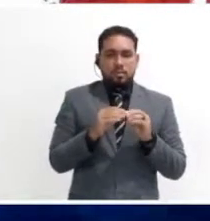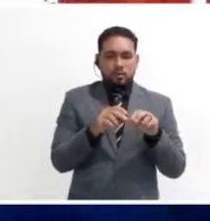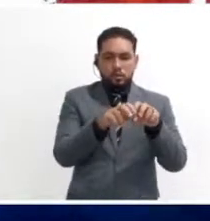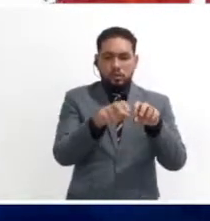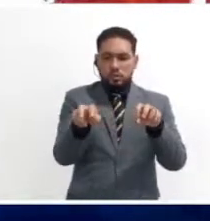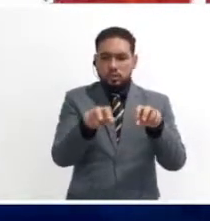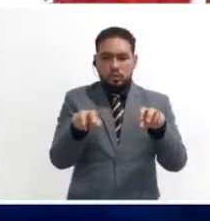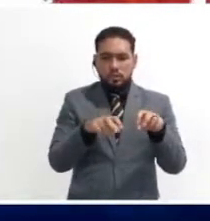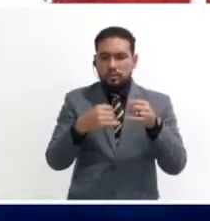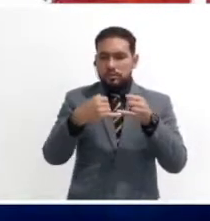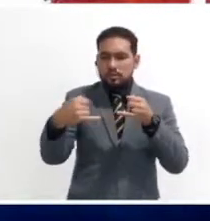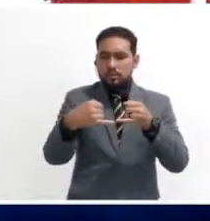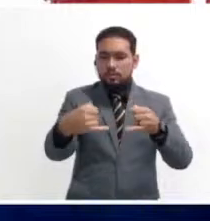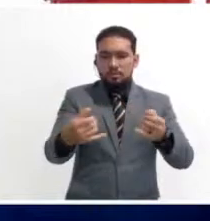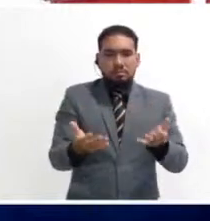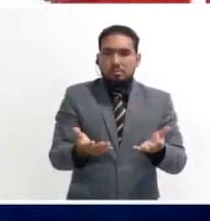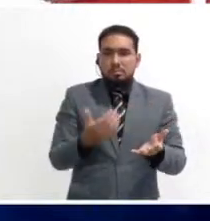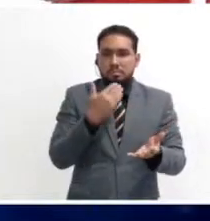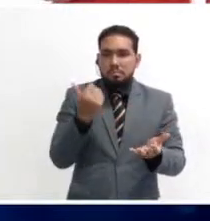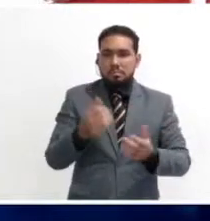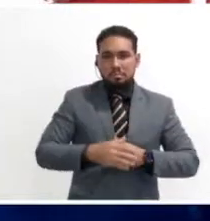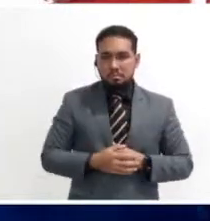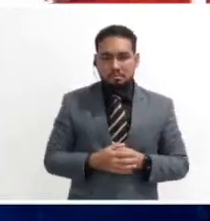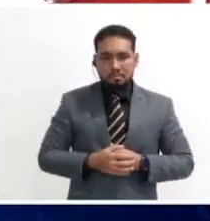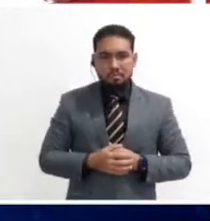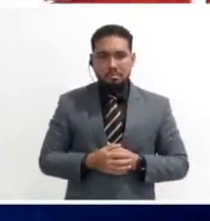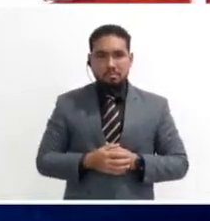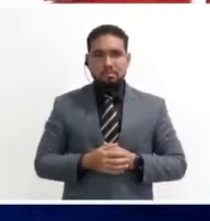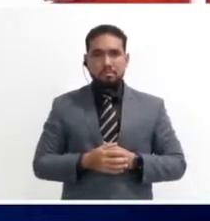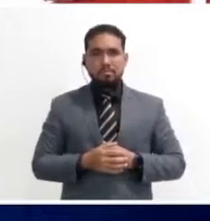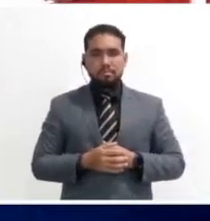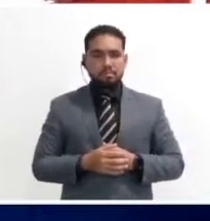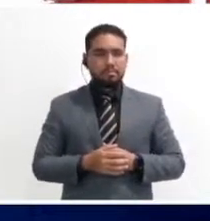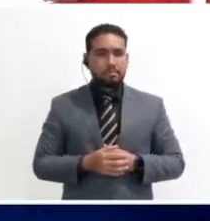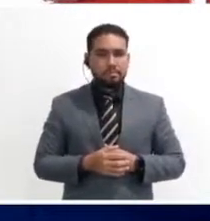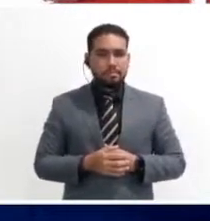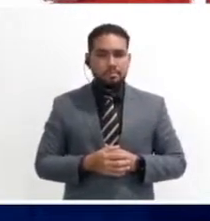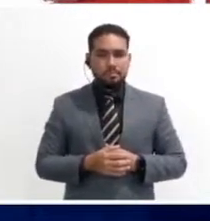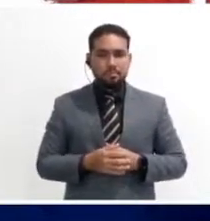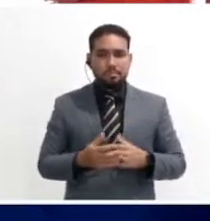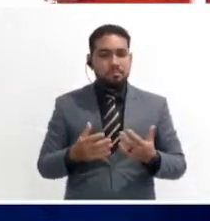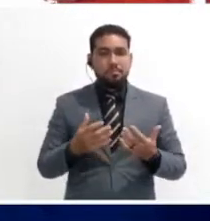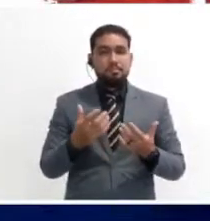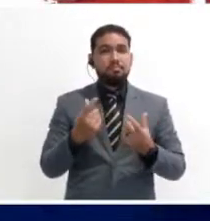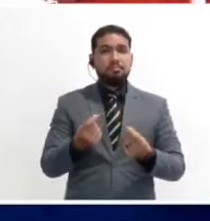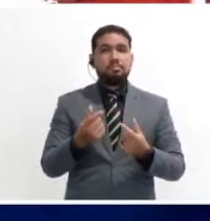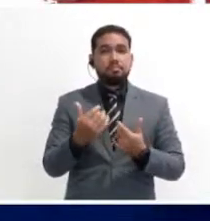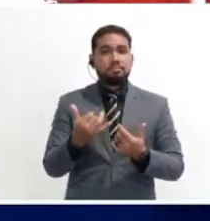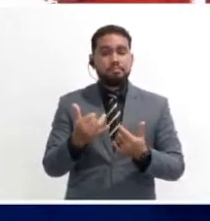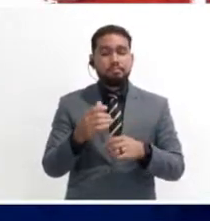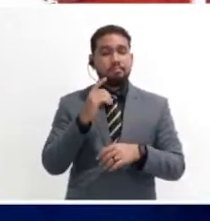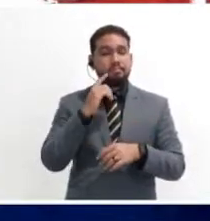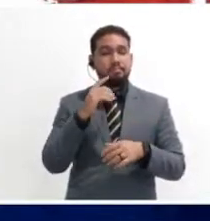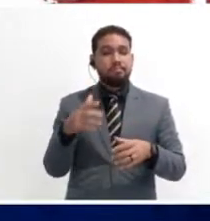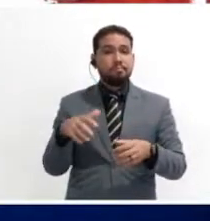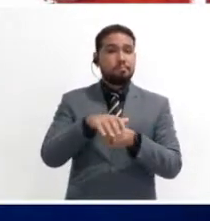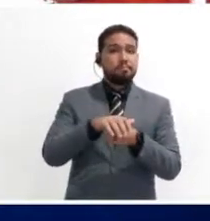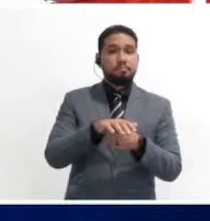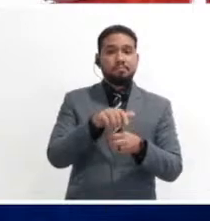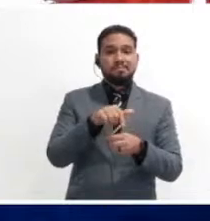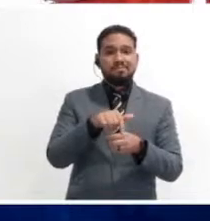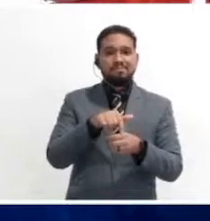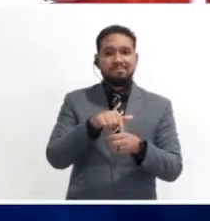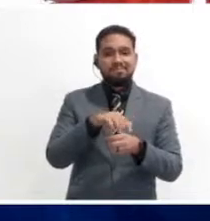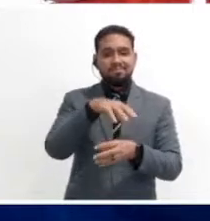So again, in this realm of encapsulation, talking about here kind of how underfill started. So we call